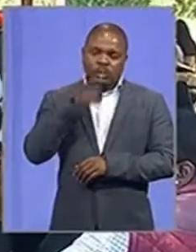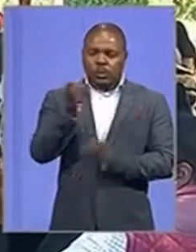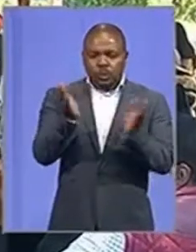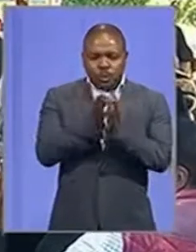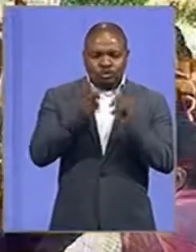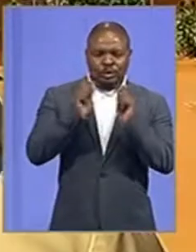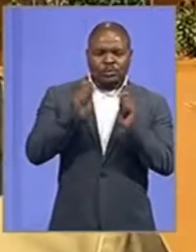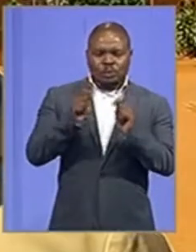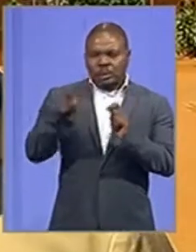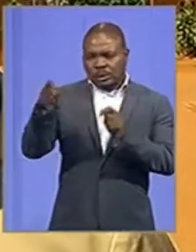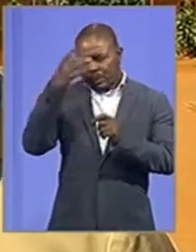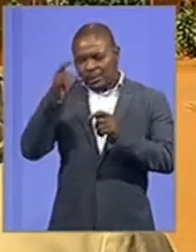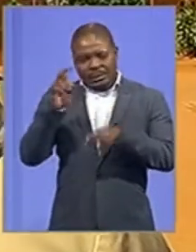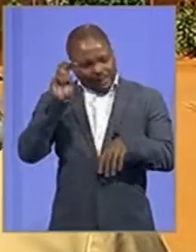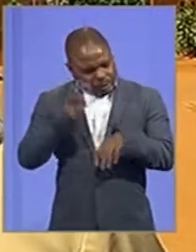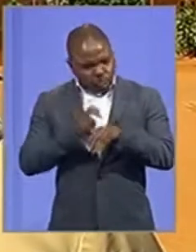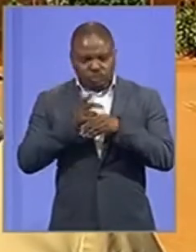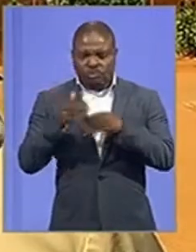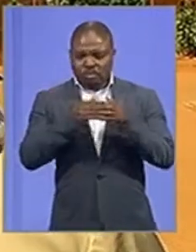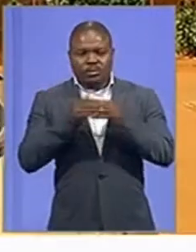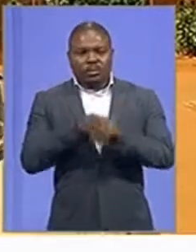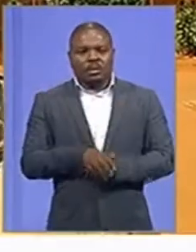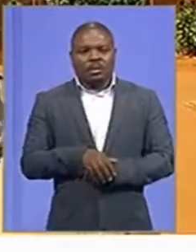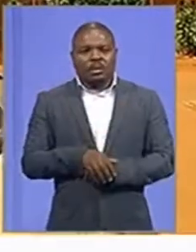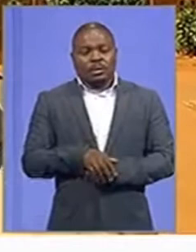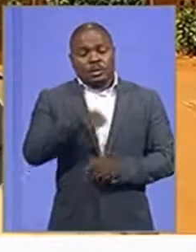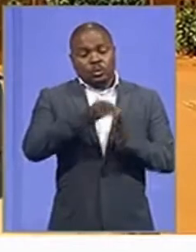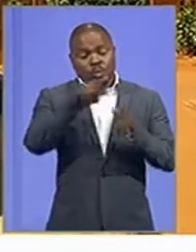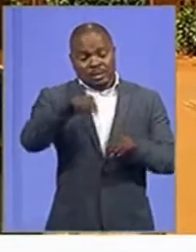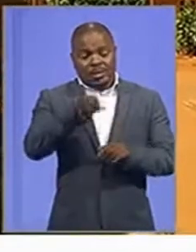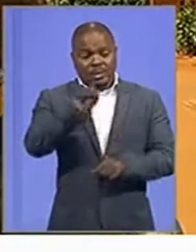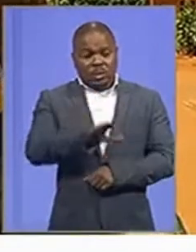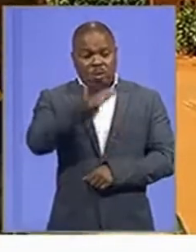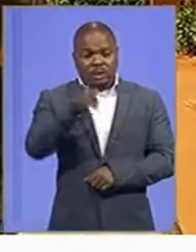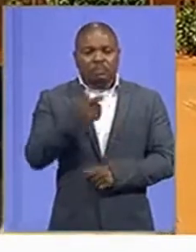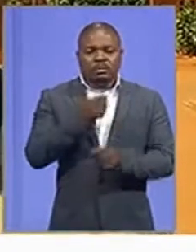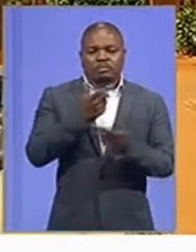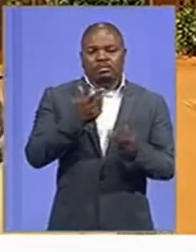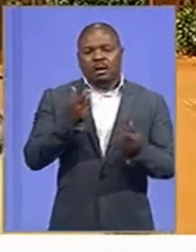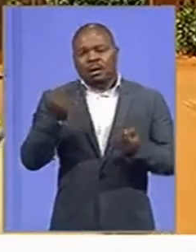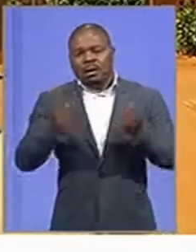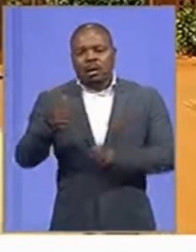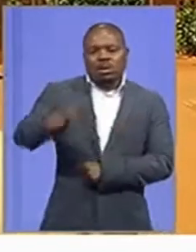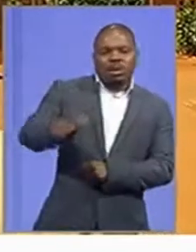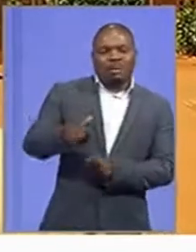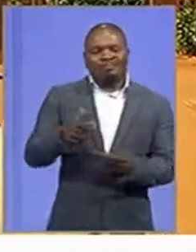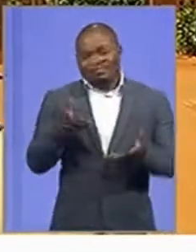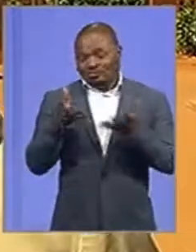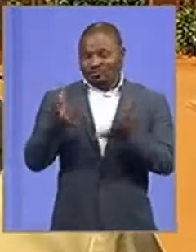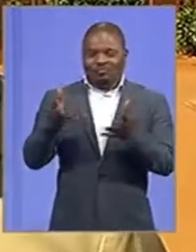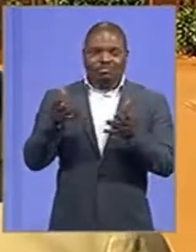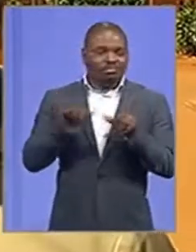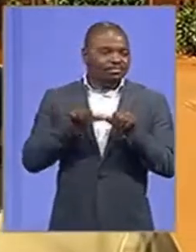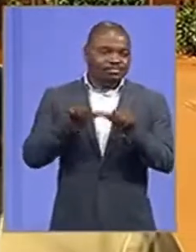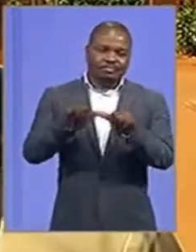bonako. Hitchhiking of students or learners in the country is still going to proceed, and it's not something that is more safer. That's